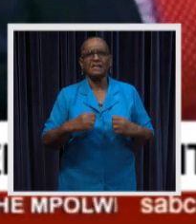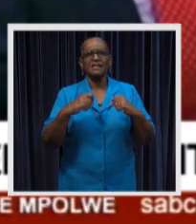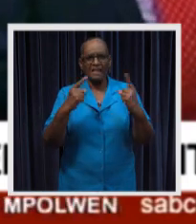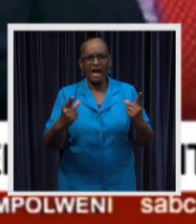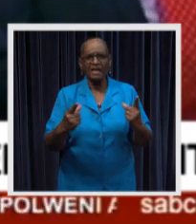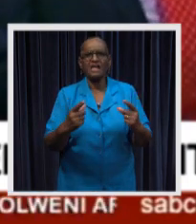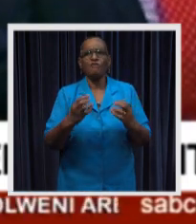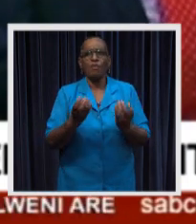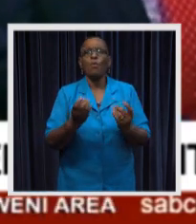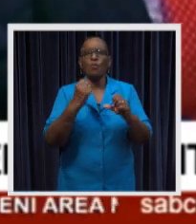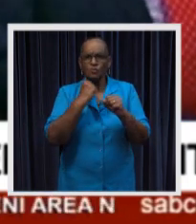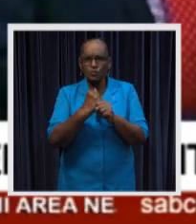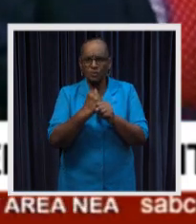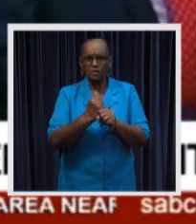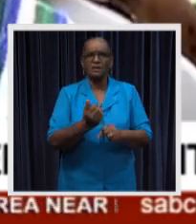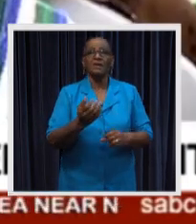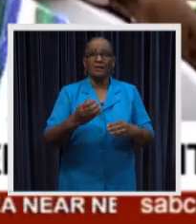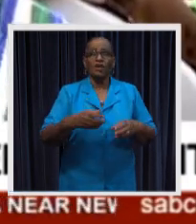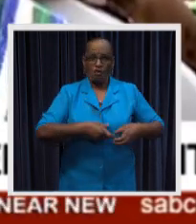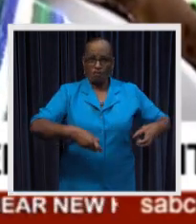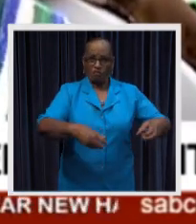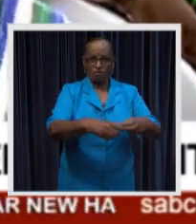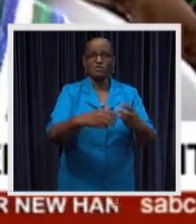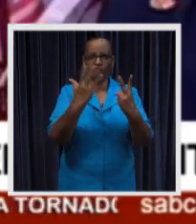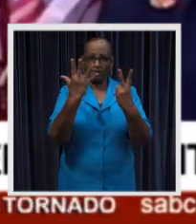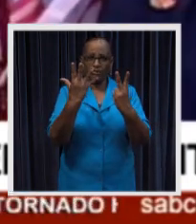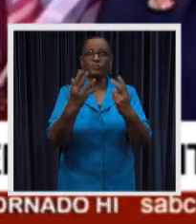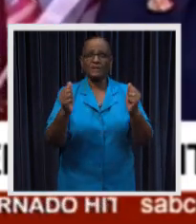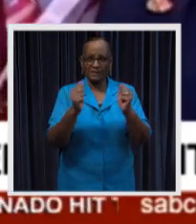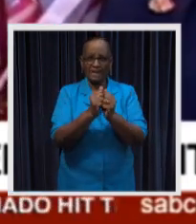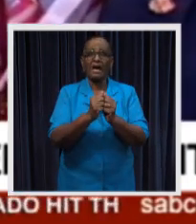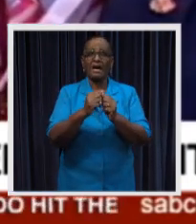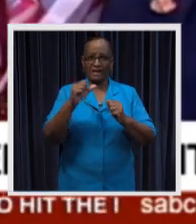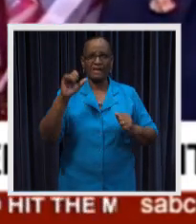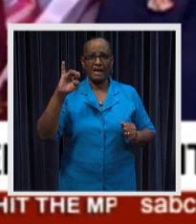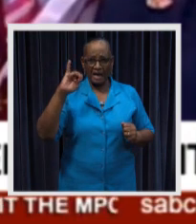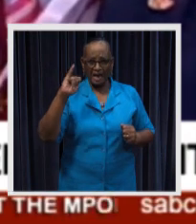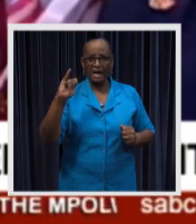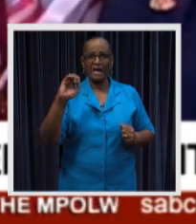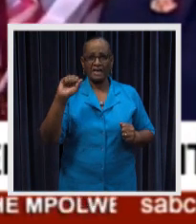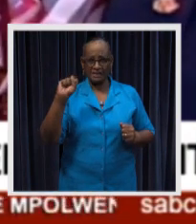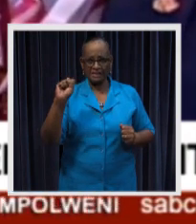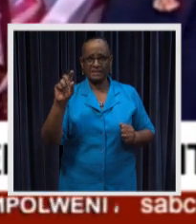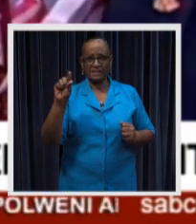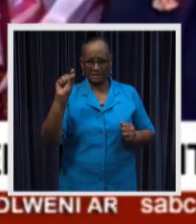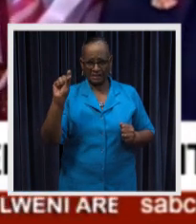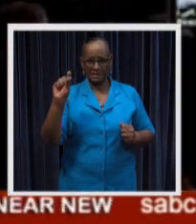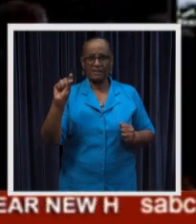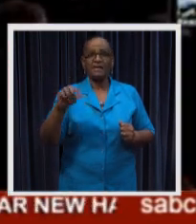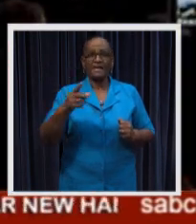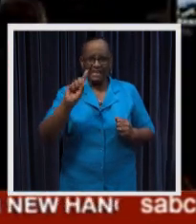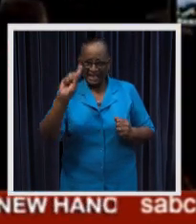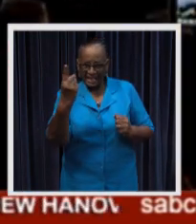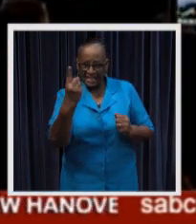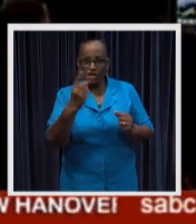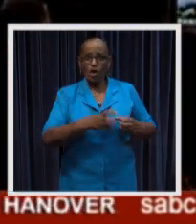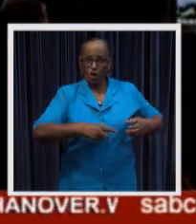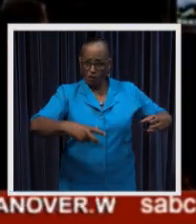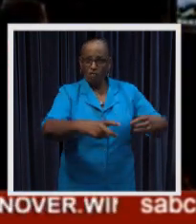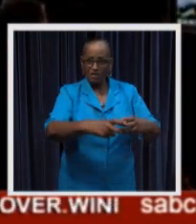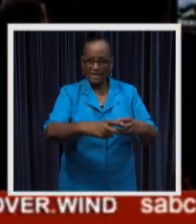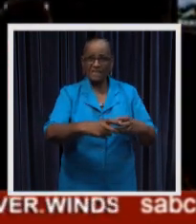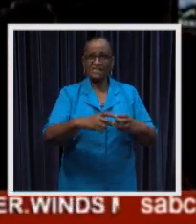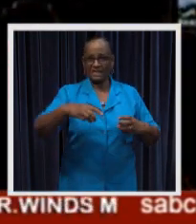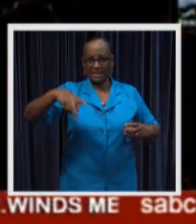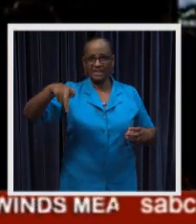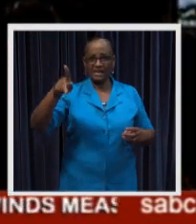The conference commemorated 25 years of ICPD. The first conference was held in Cairo